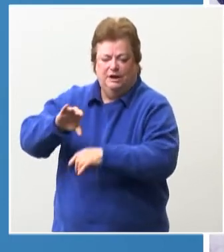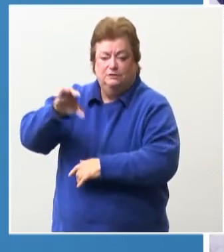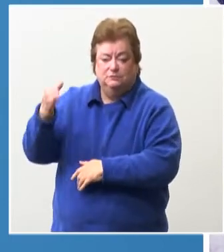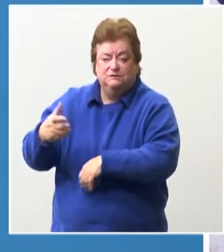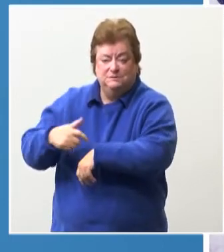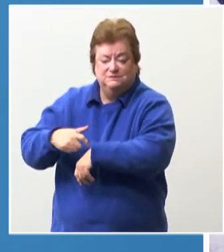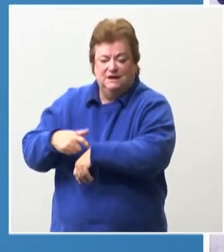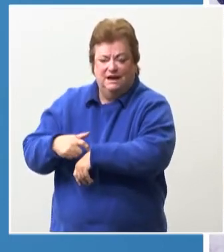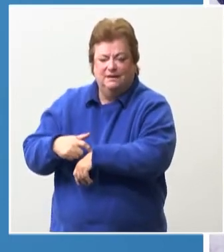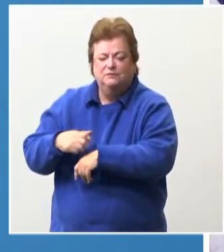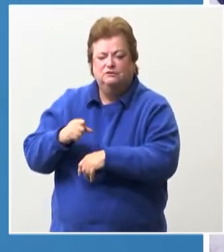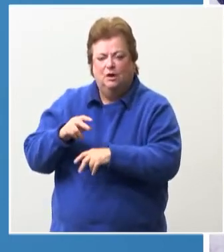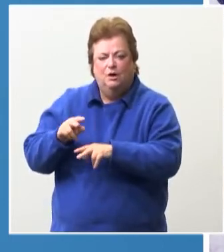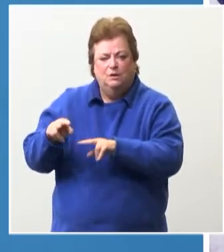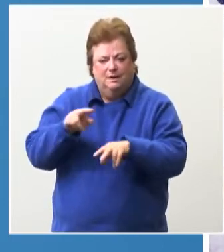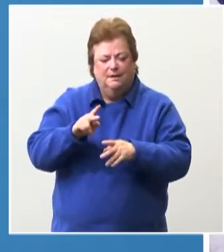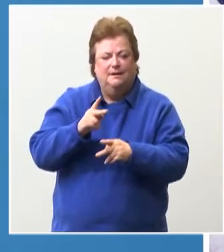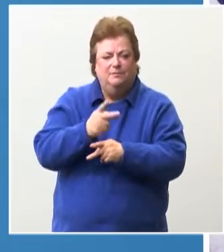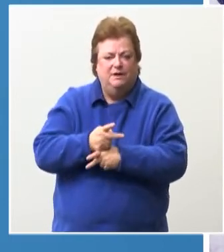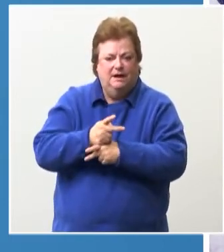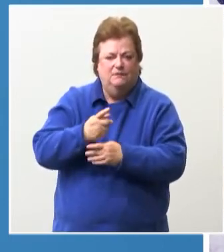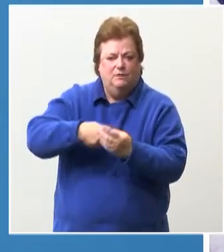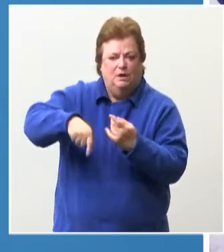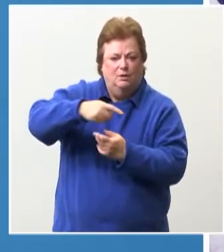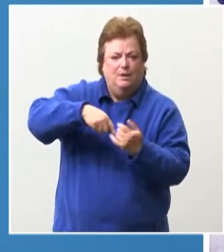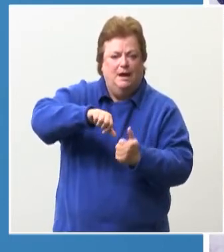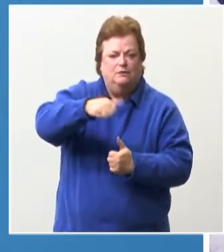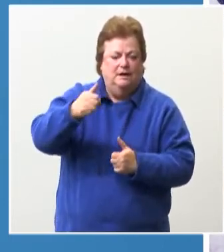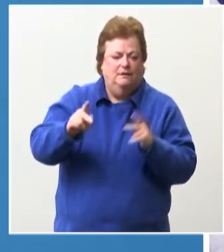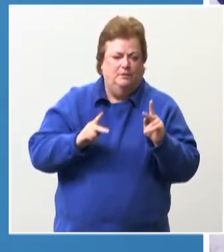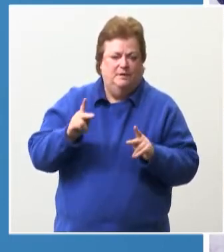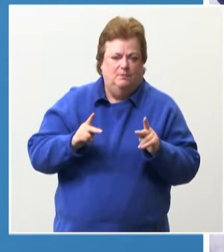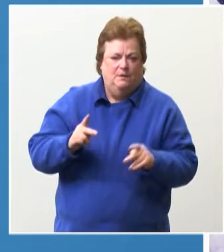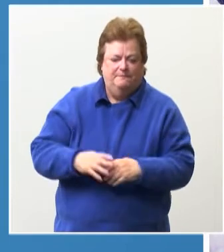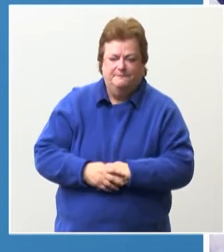carefully and be careful around others. Thank you.